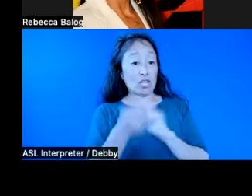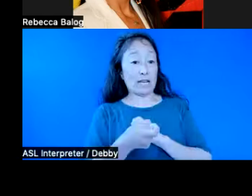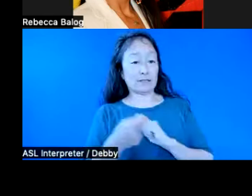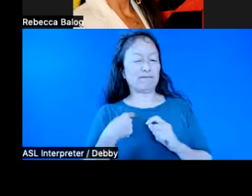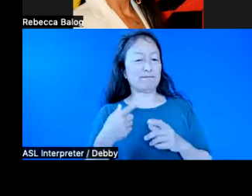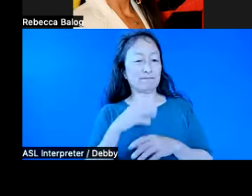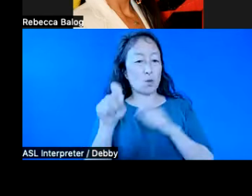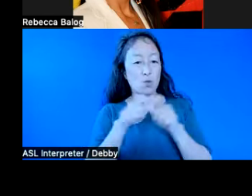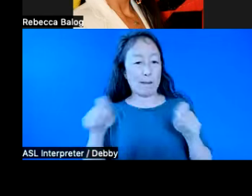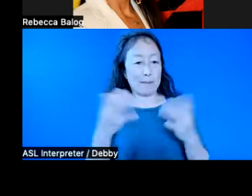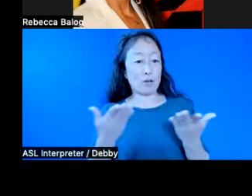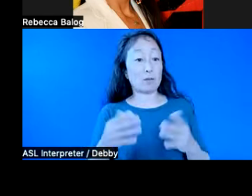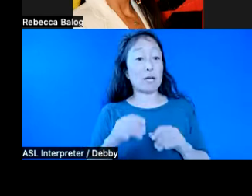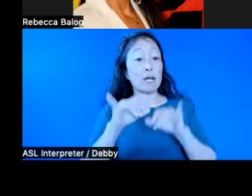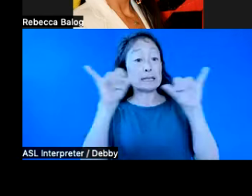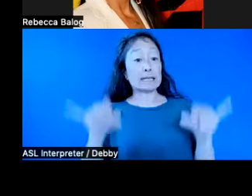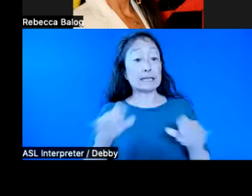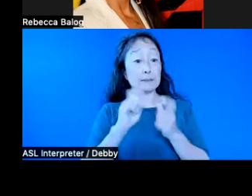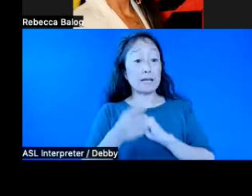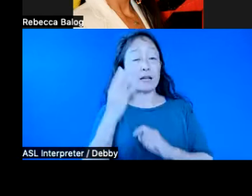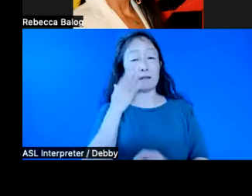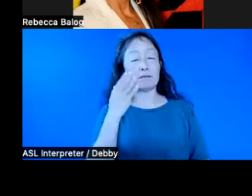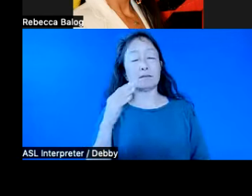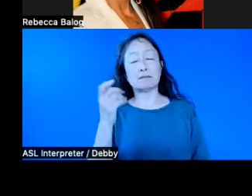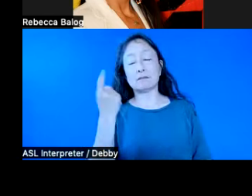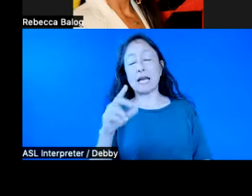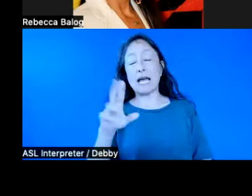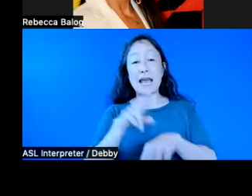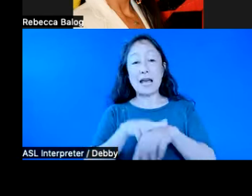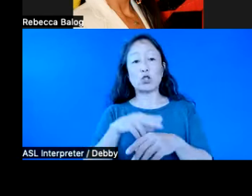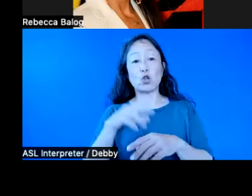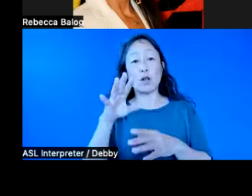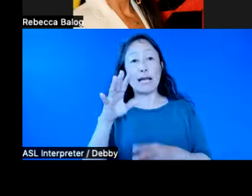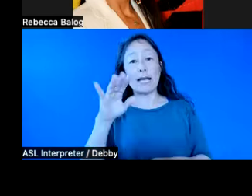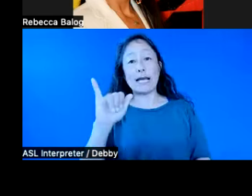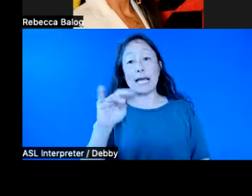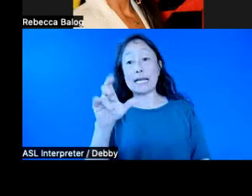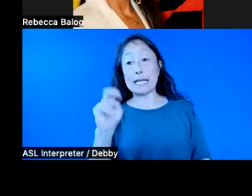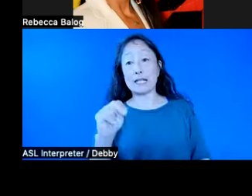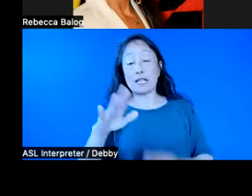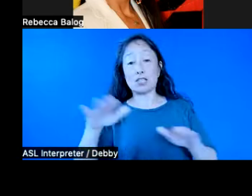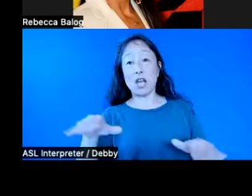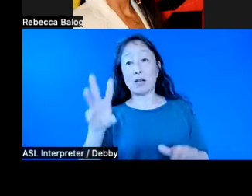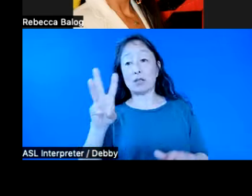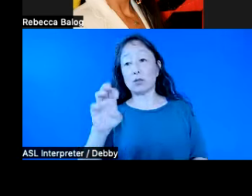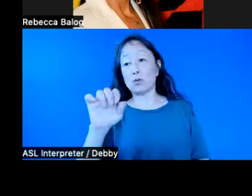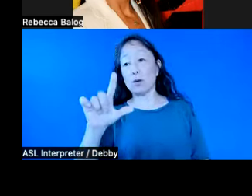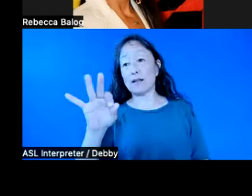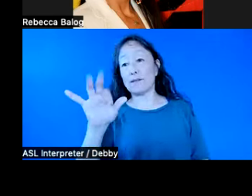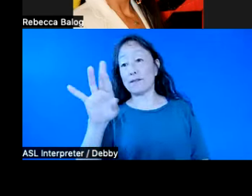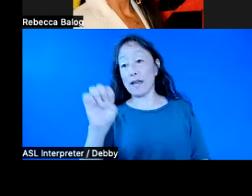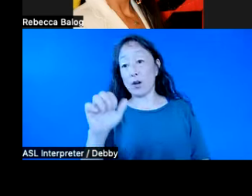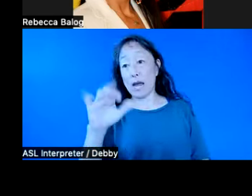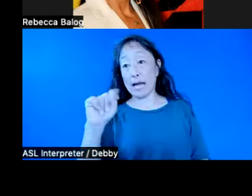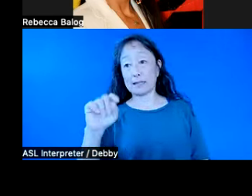we understand that NICWA, the National Indian Child Welfare Act, is a part of CPS,